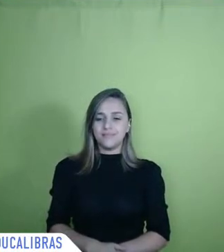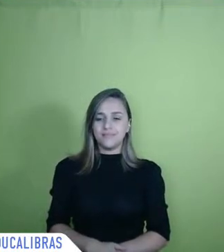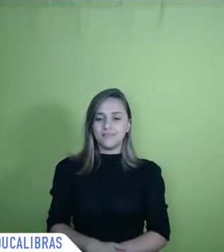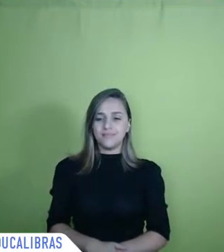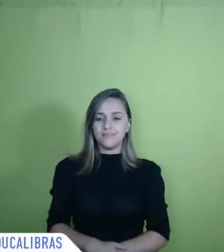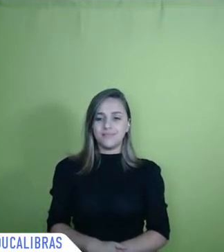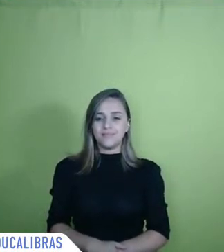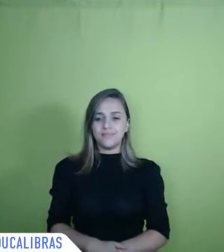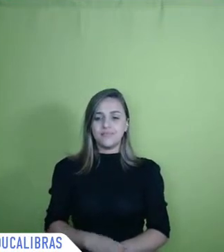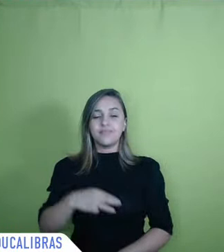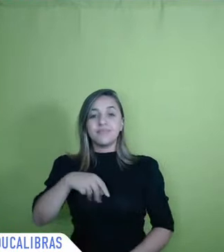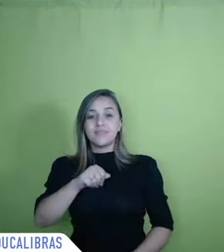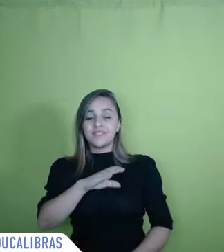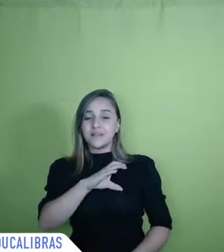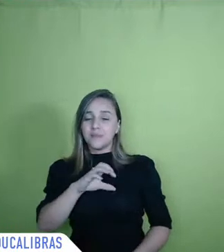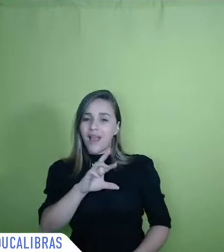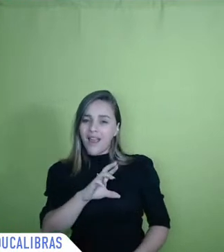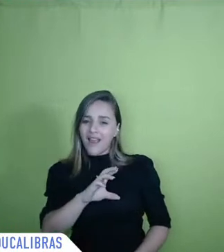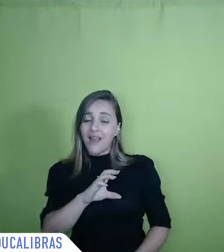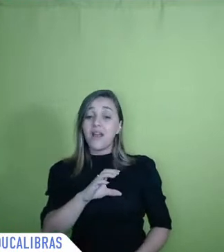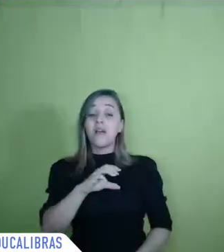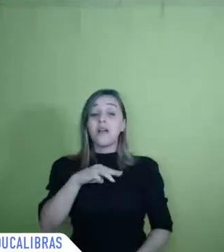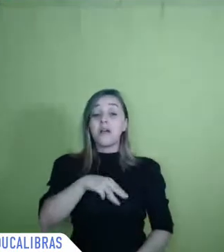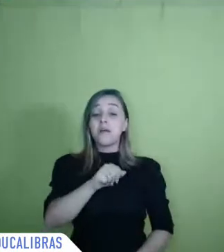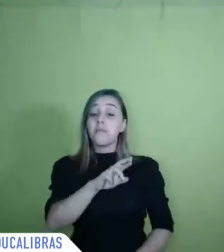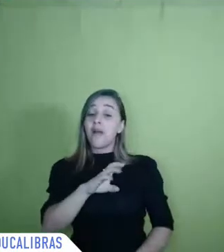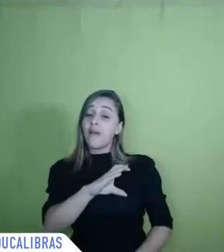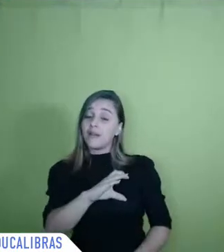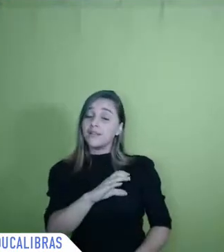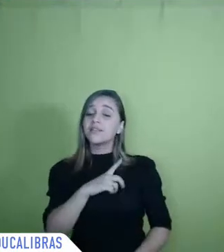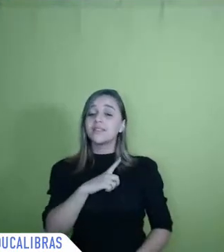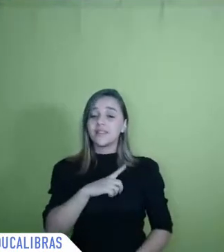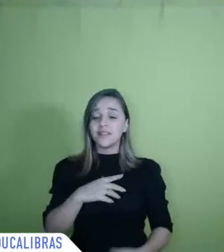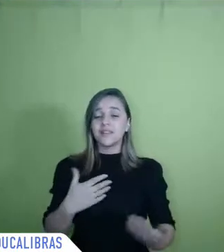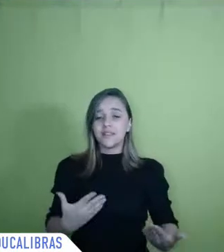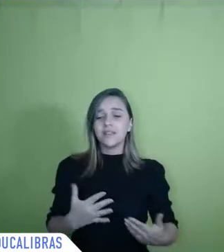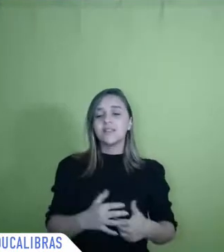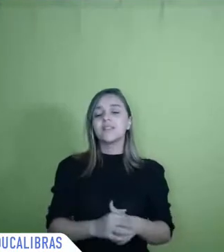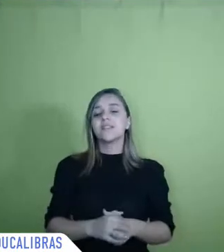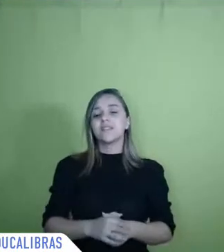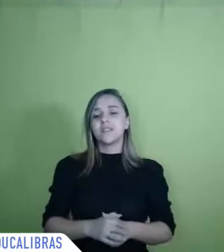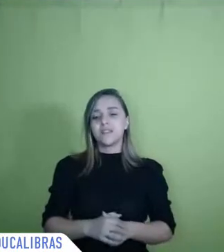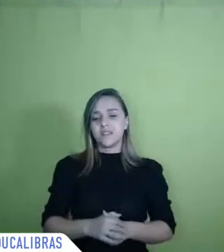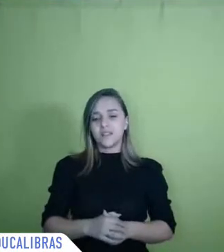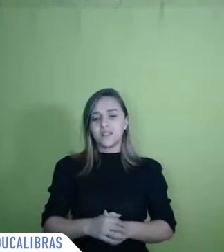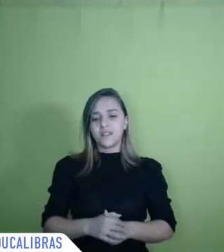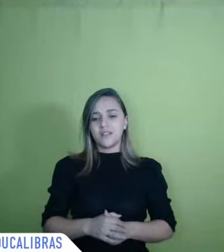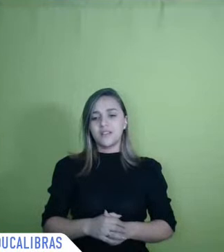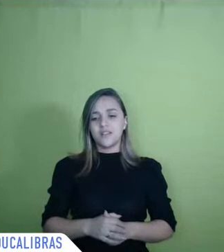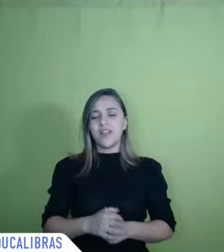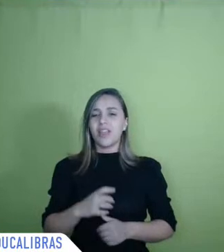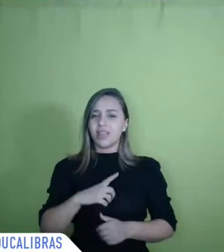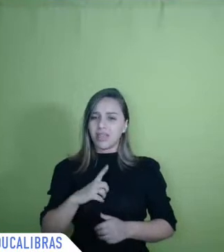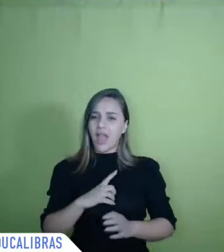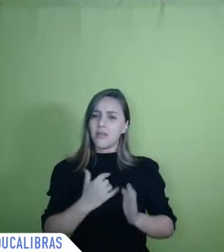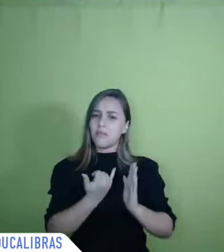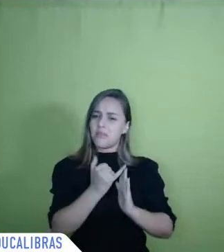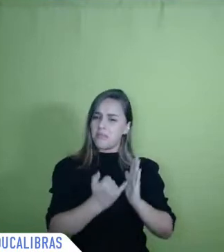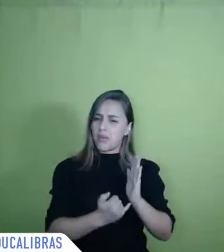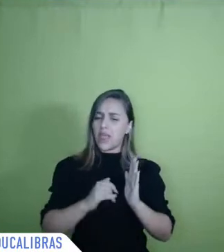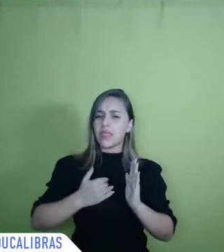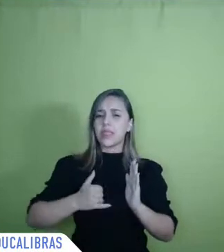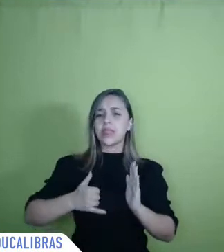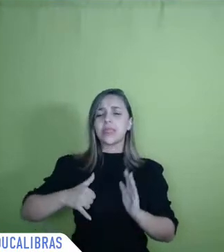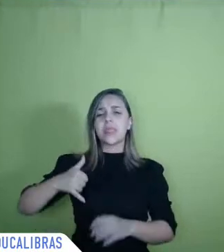It is very interesting to see Mark dismantling this idea of the